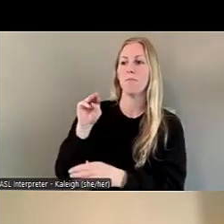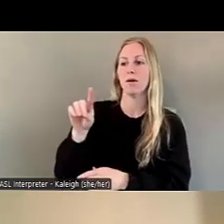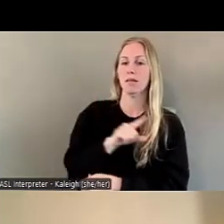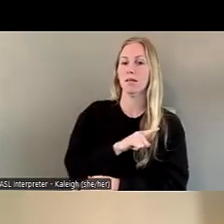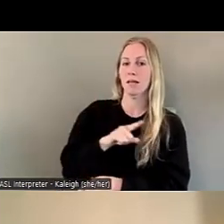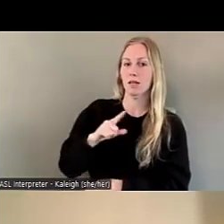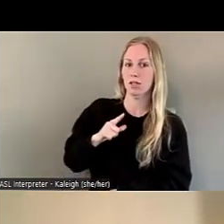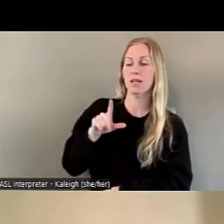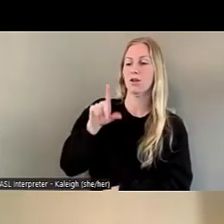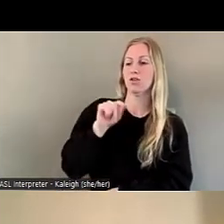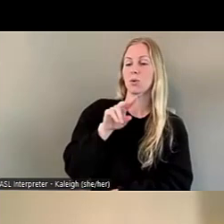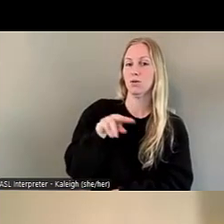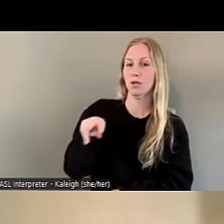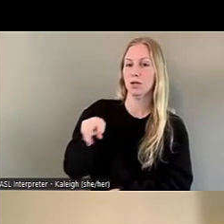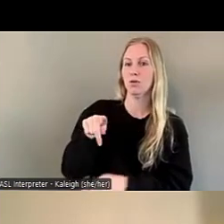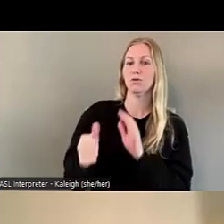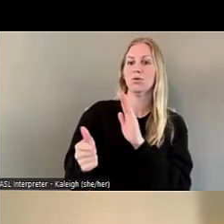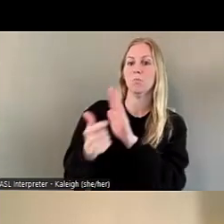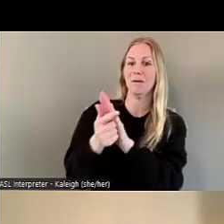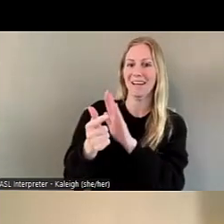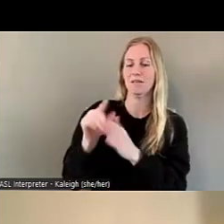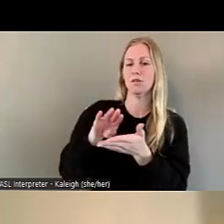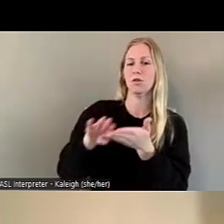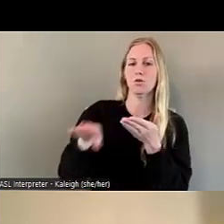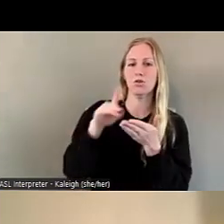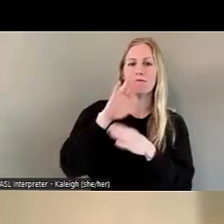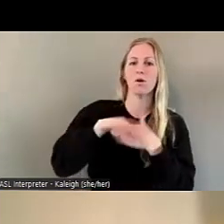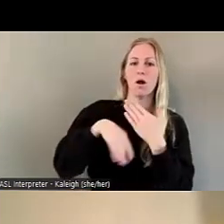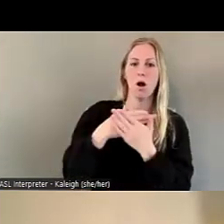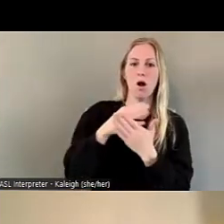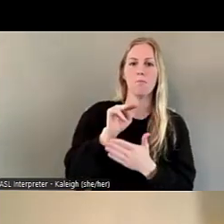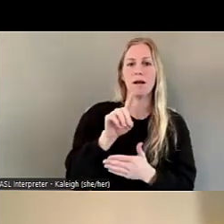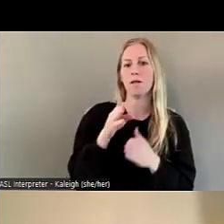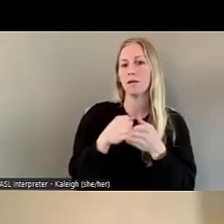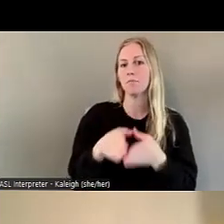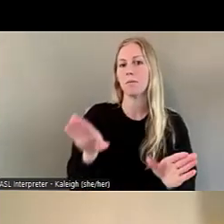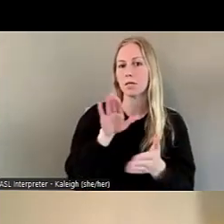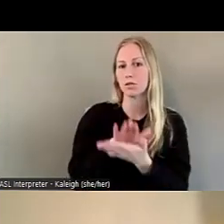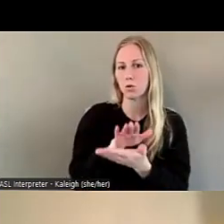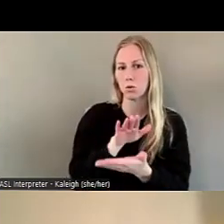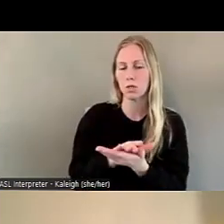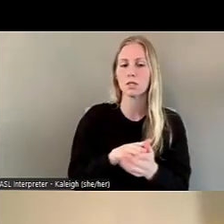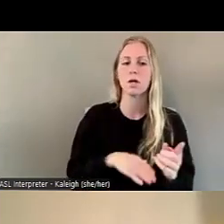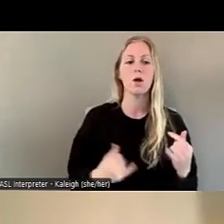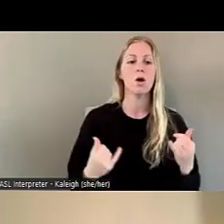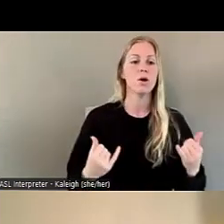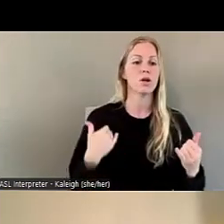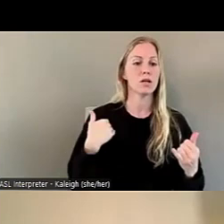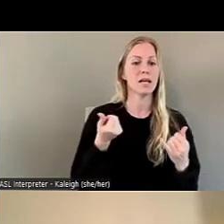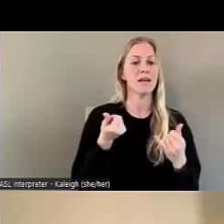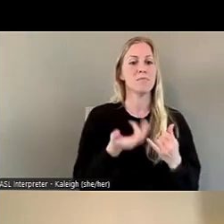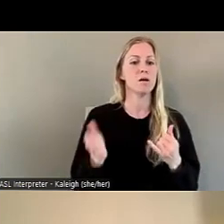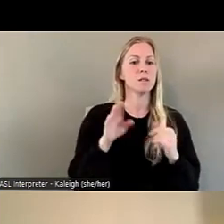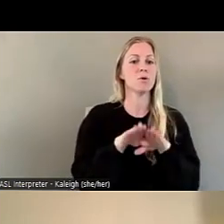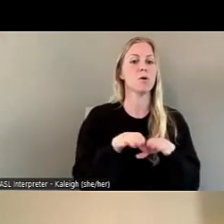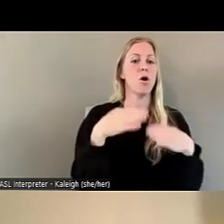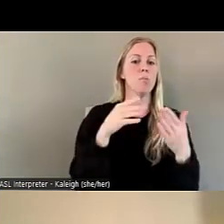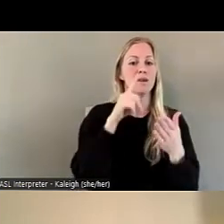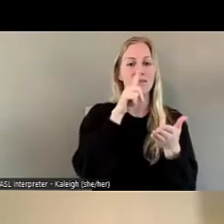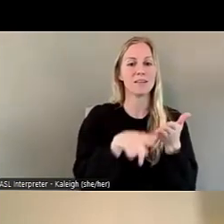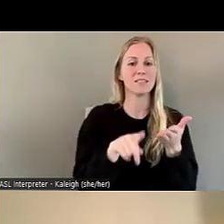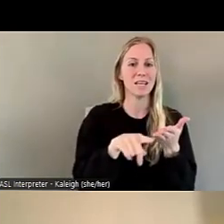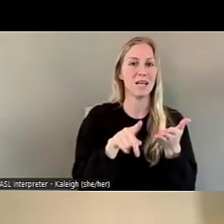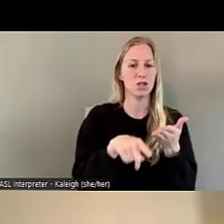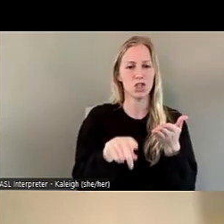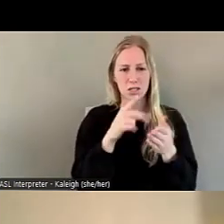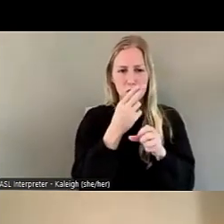2022 to ban seclusion in all Maryland public schools. We currently have a number of open investigations of the use of seclusion and hope